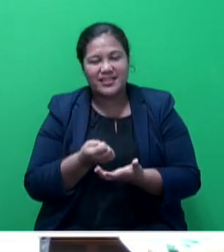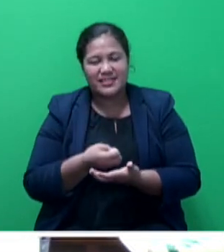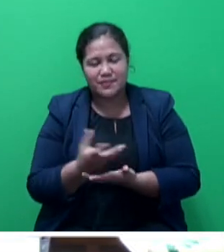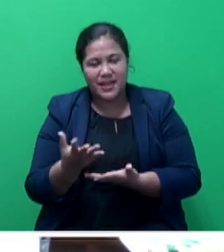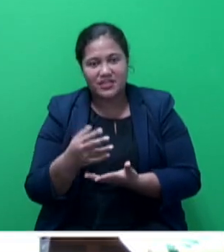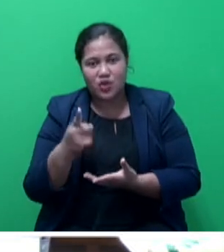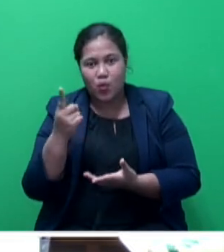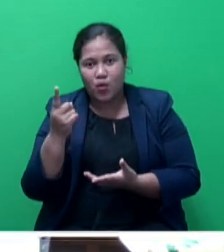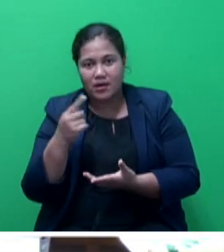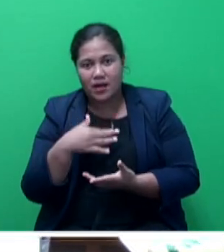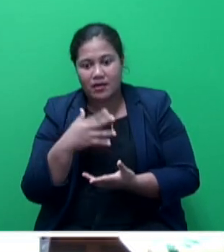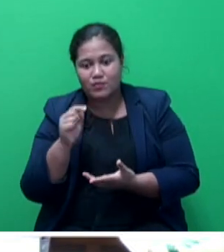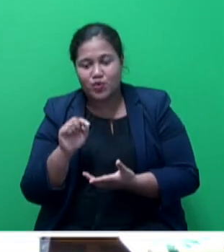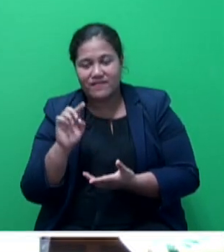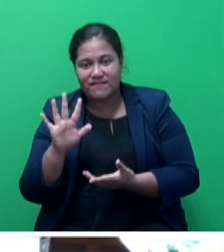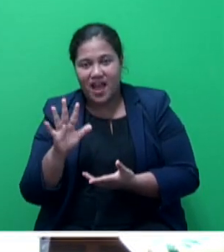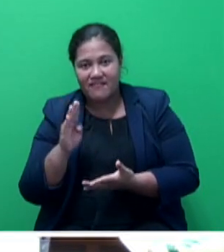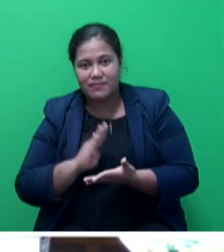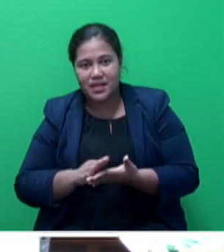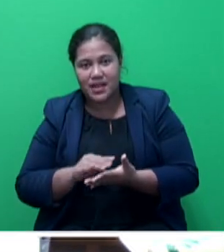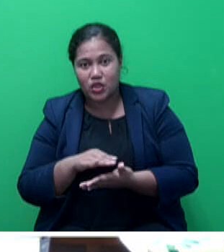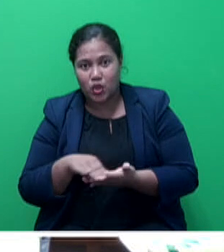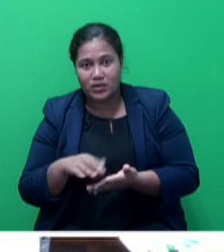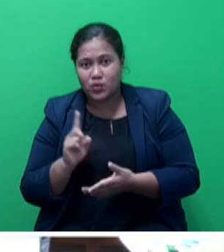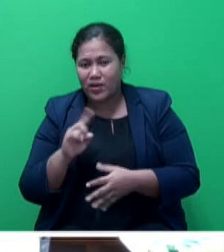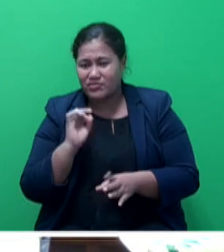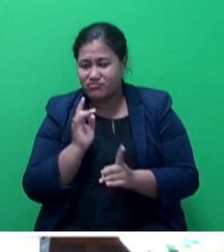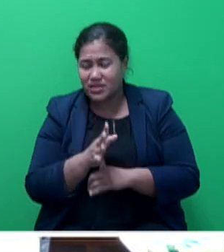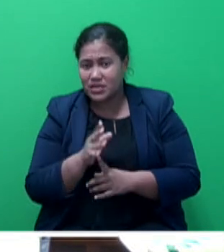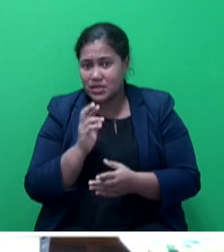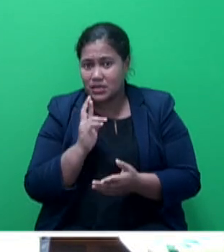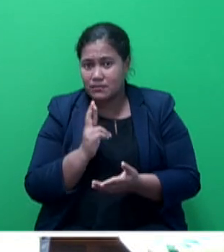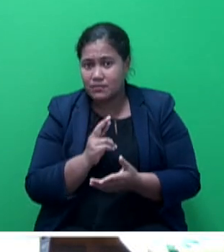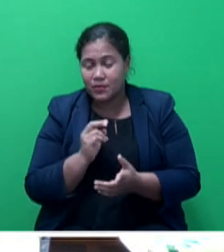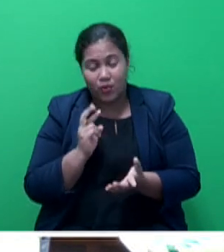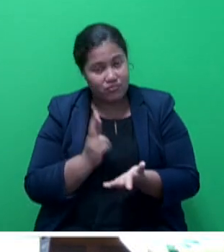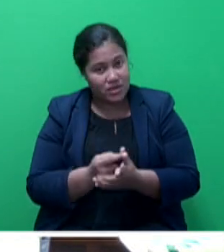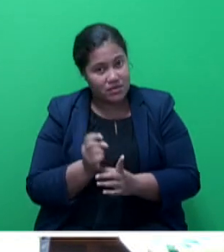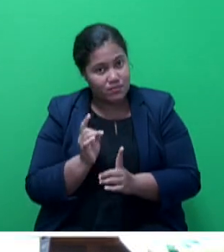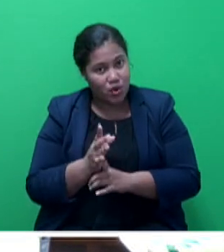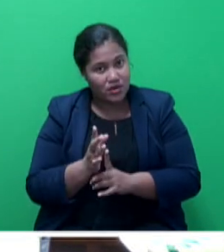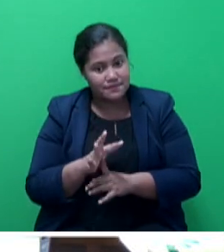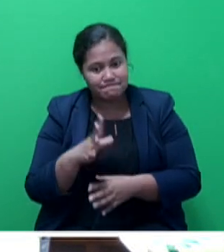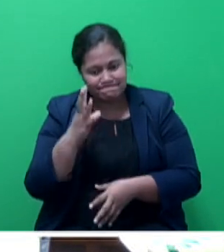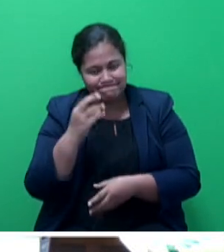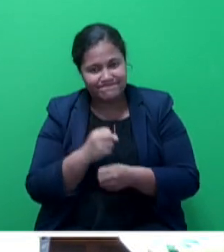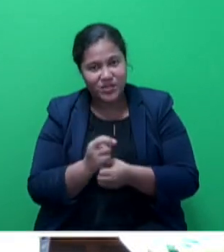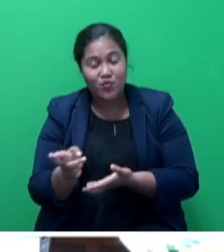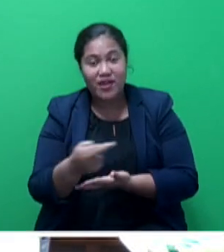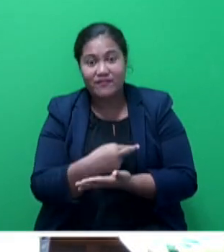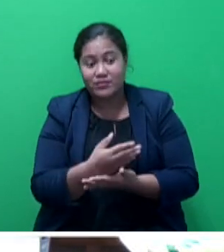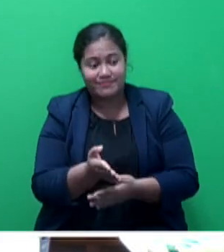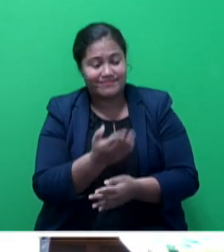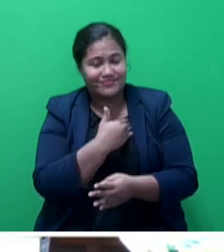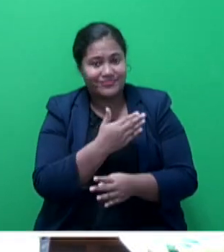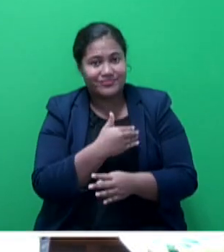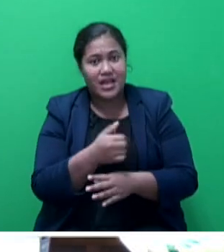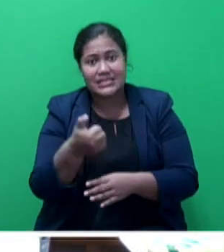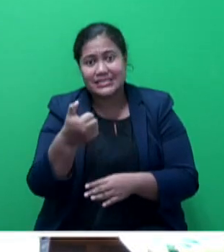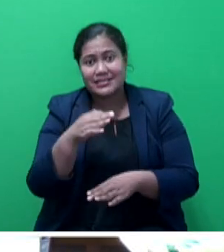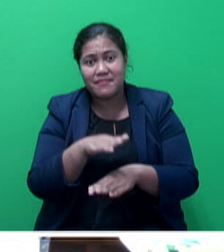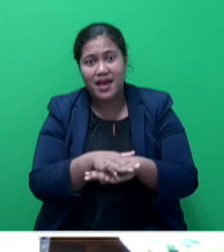billion. What is really important, Mr. Speaker, sir, is that the total revenue for the past 6 months, Mr. Speaker,